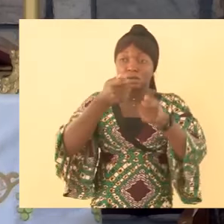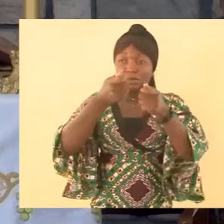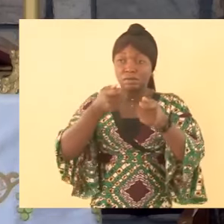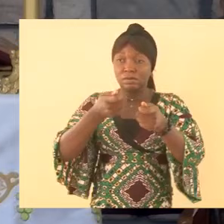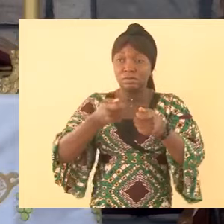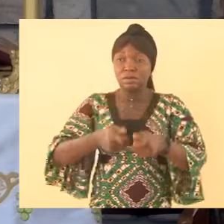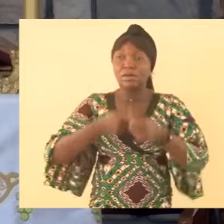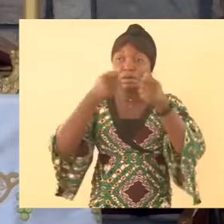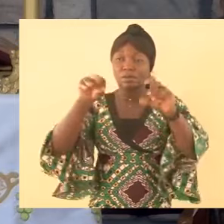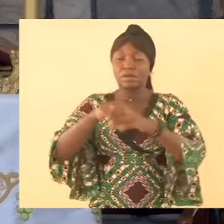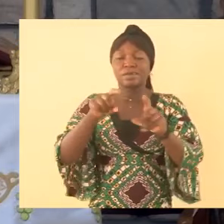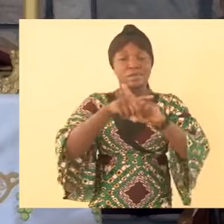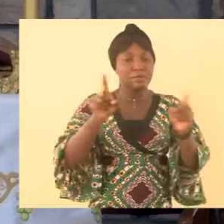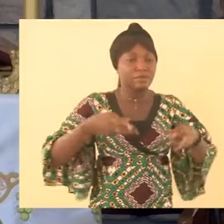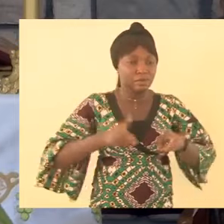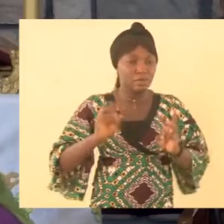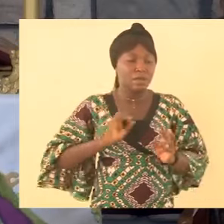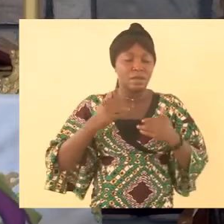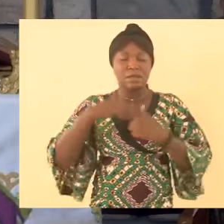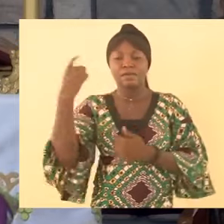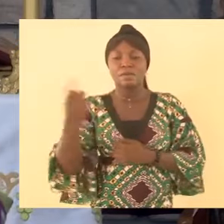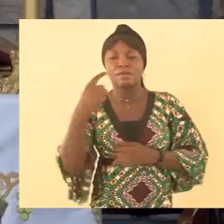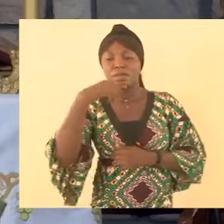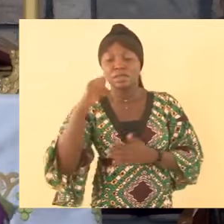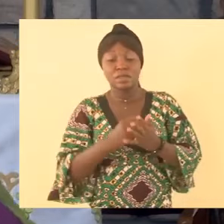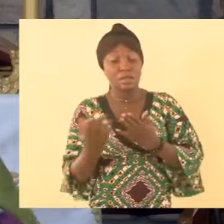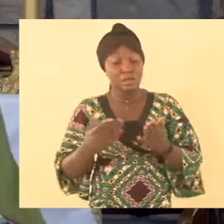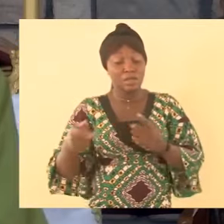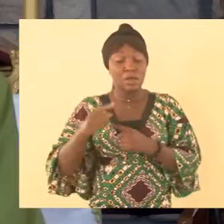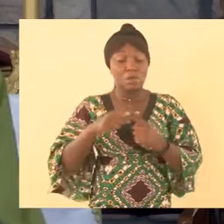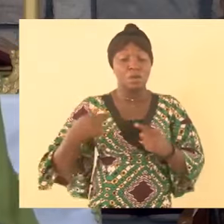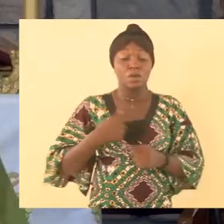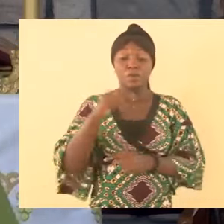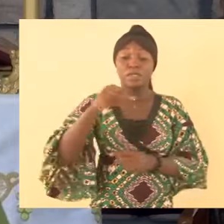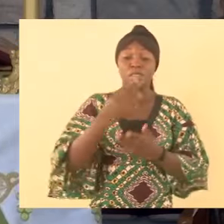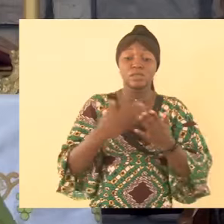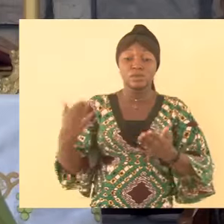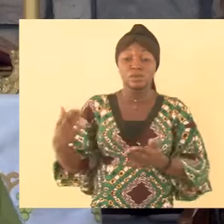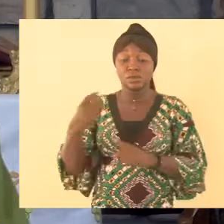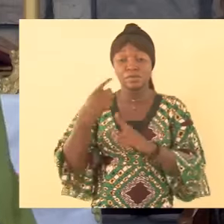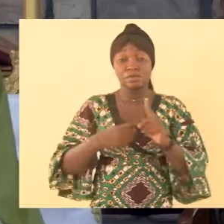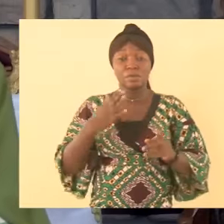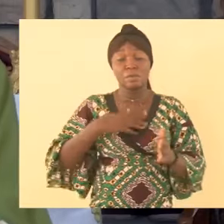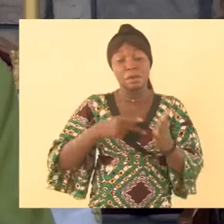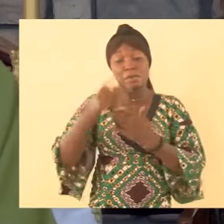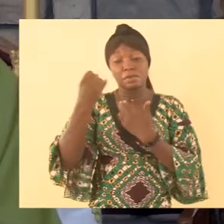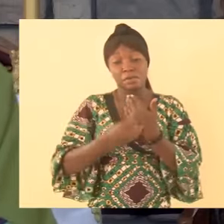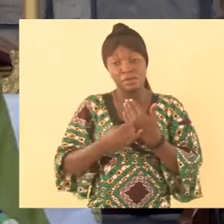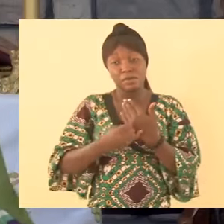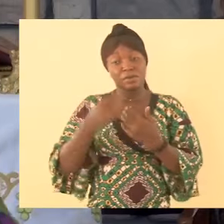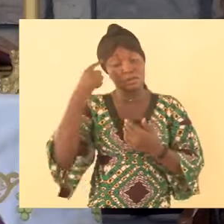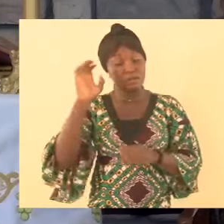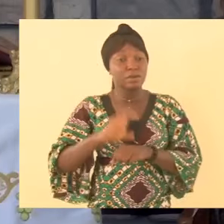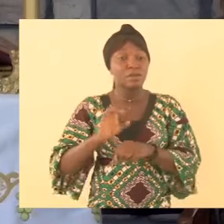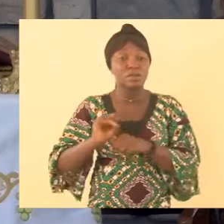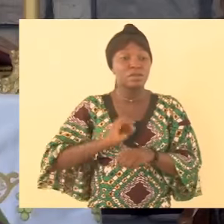harvest in a completely different way. I have constantly said here, when we need something, when I need something for my project, I